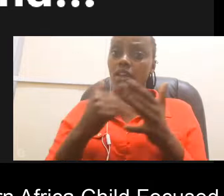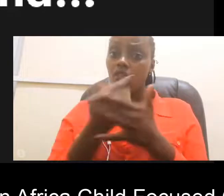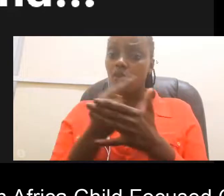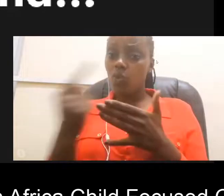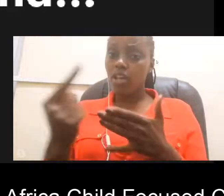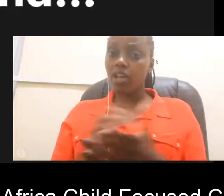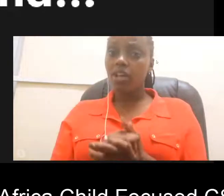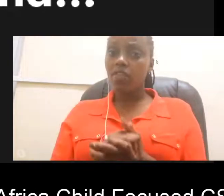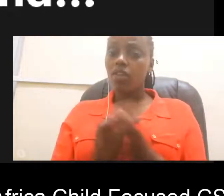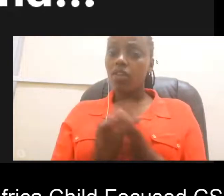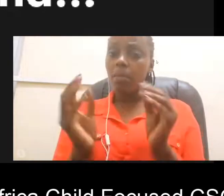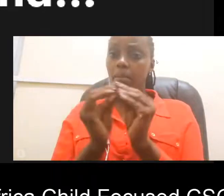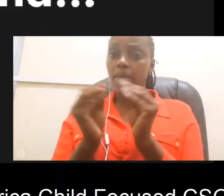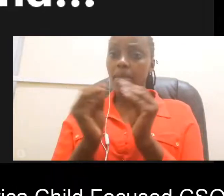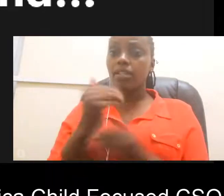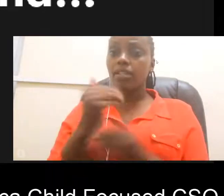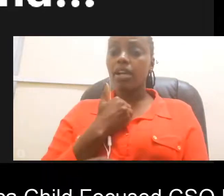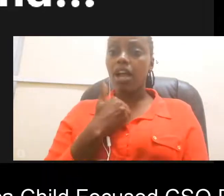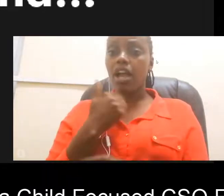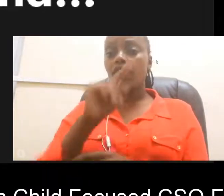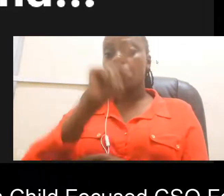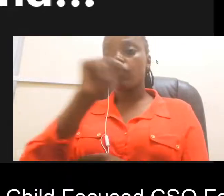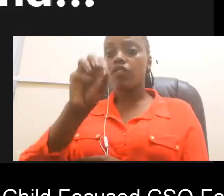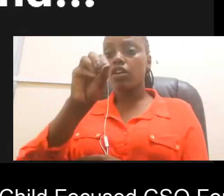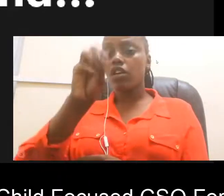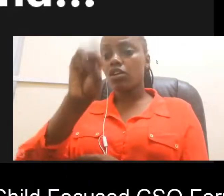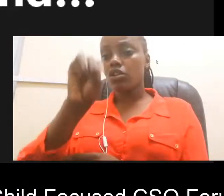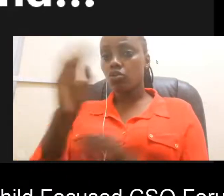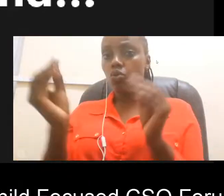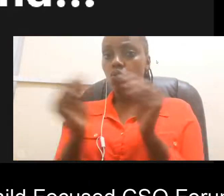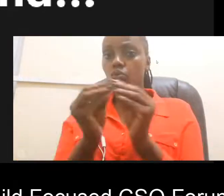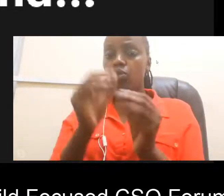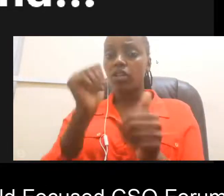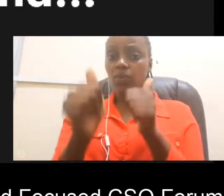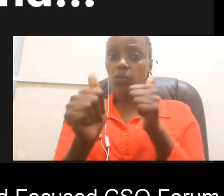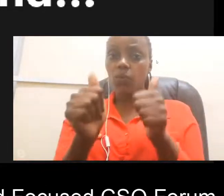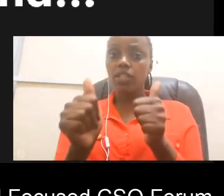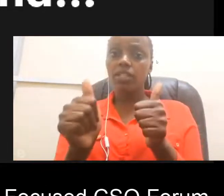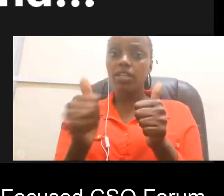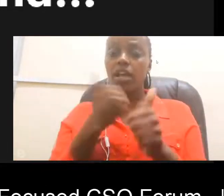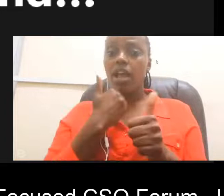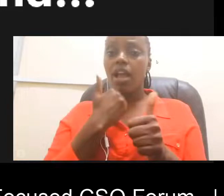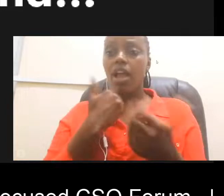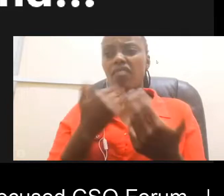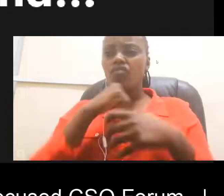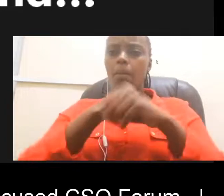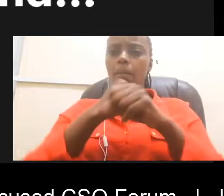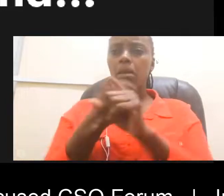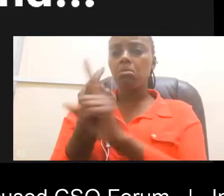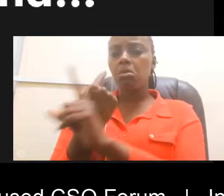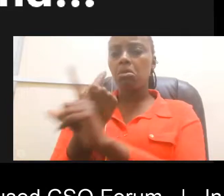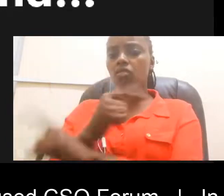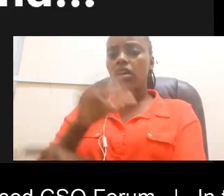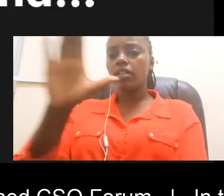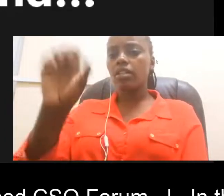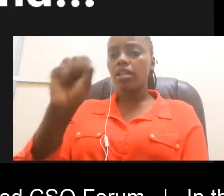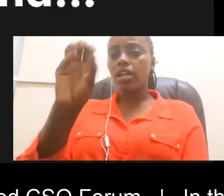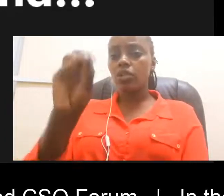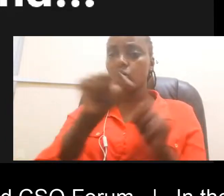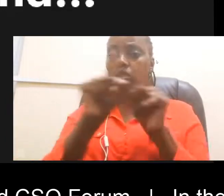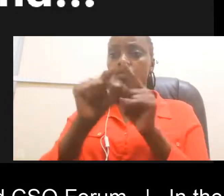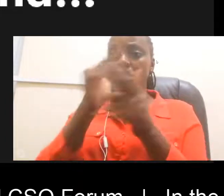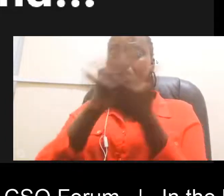meetings, Zoom meetings, that has attracted a number of CSOs, and some of the gaps we are trying to